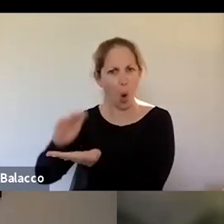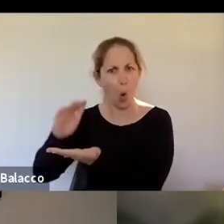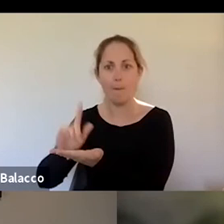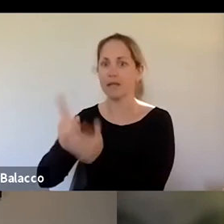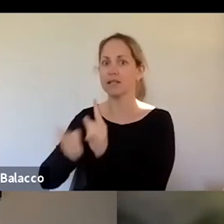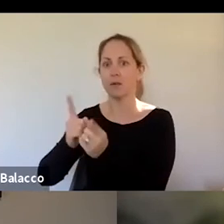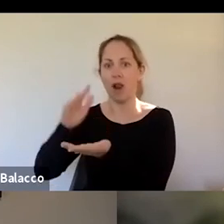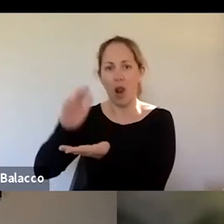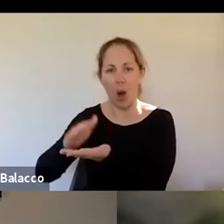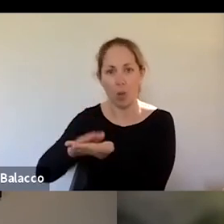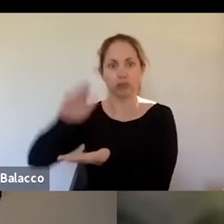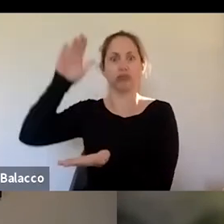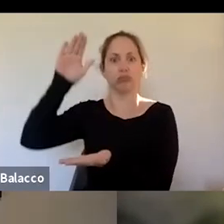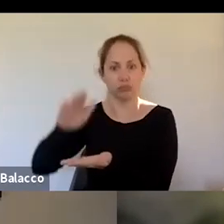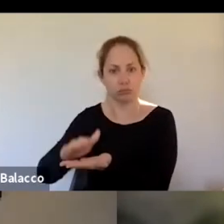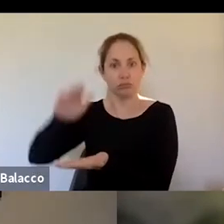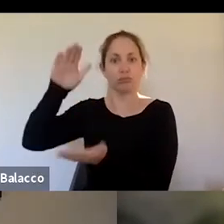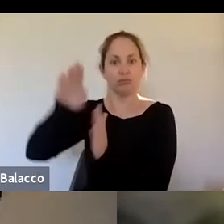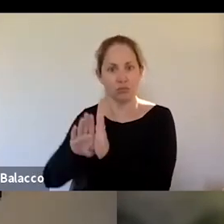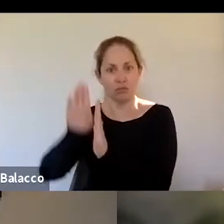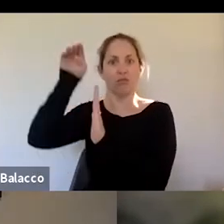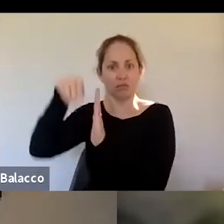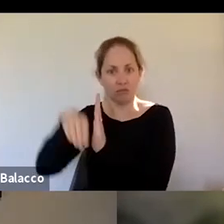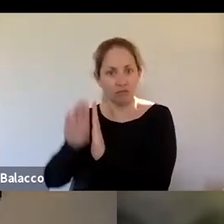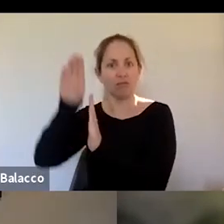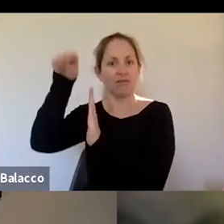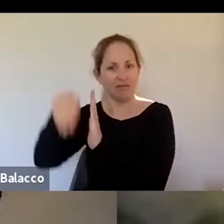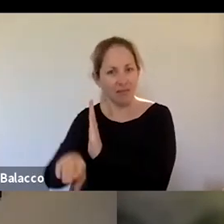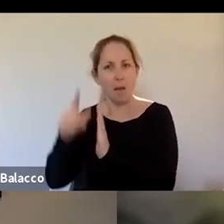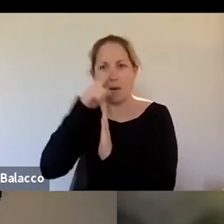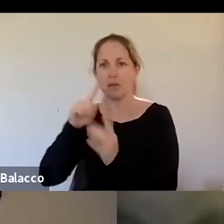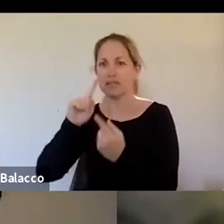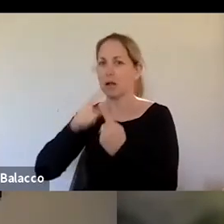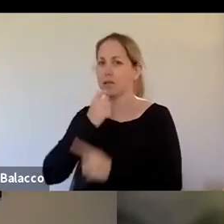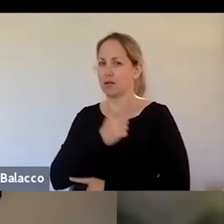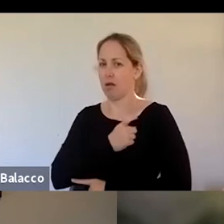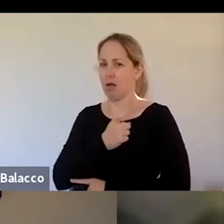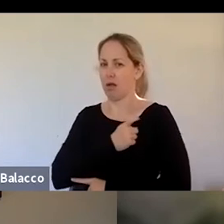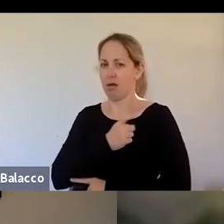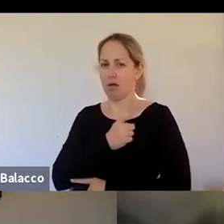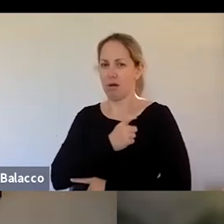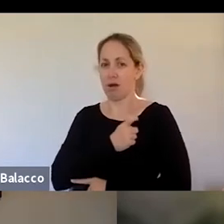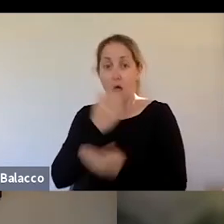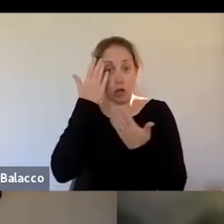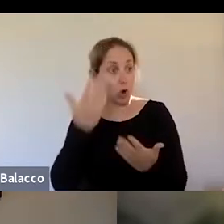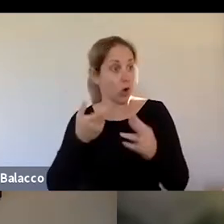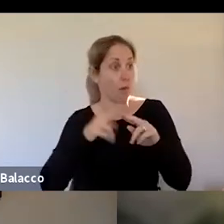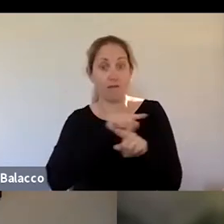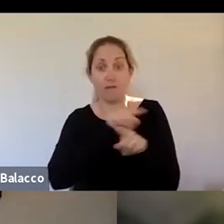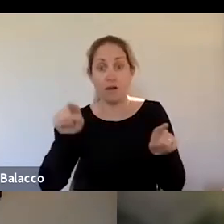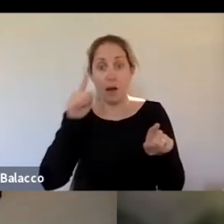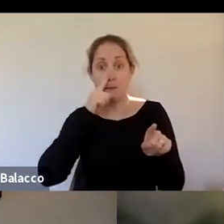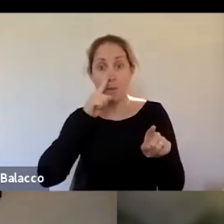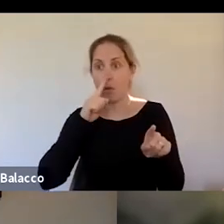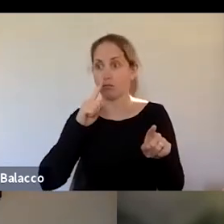and so many periods of higher infection rate. We're curious to see if audience sort of perceptions of when it is safe is